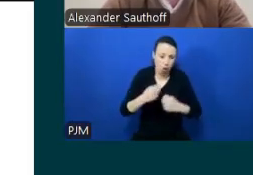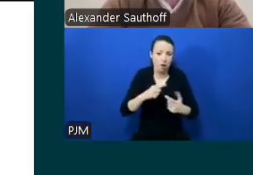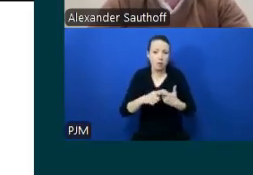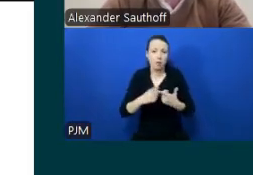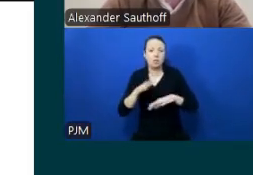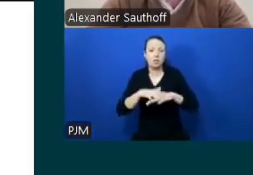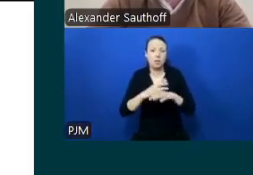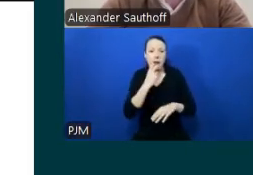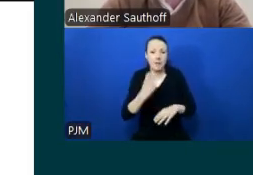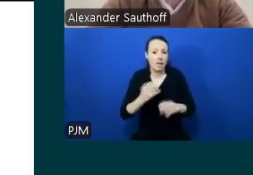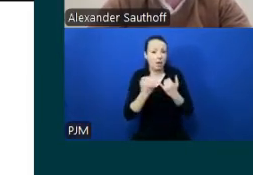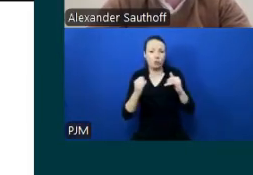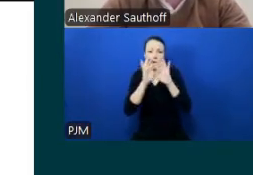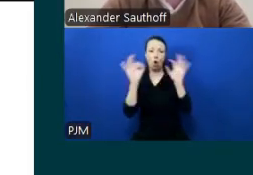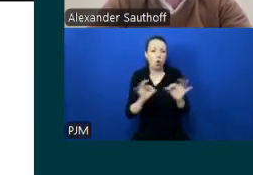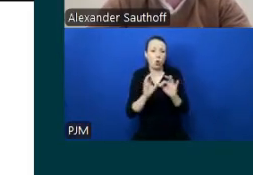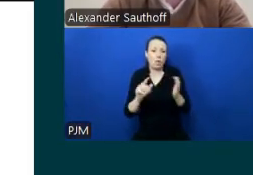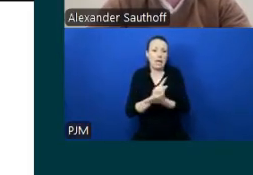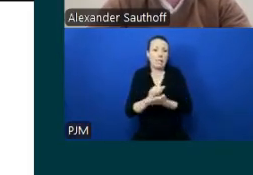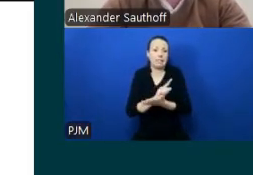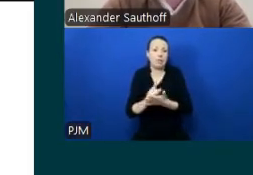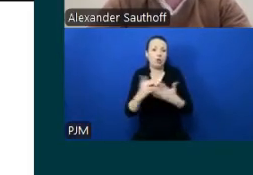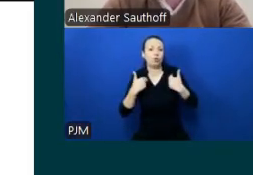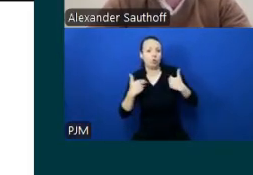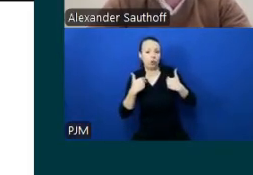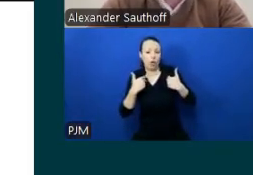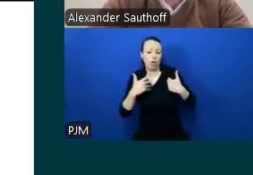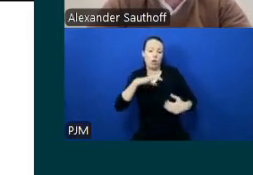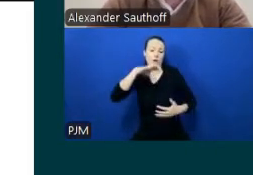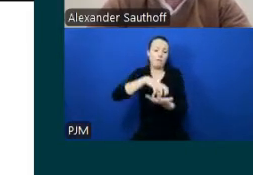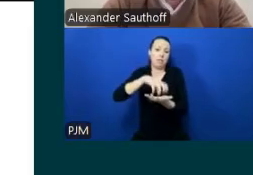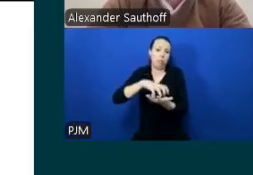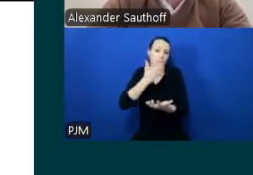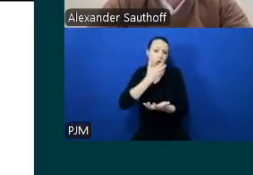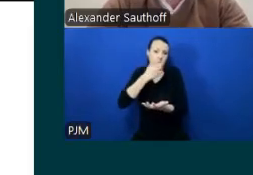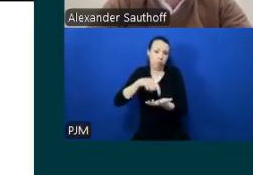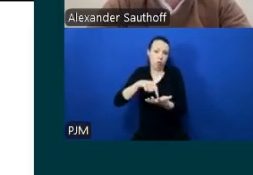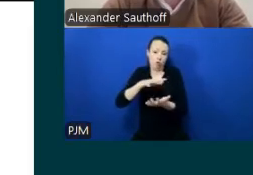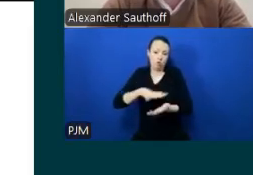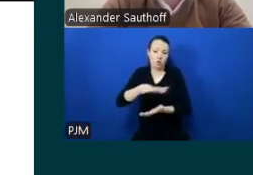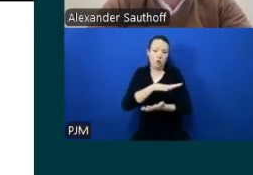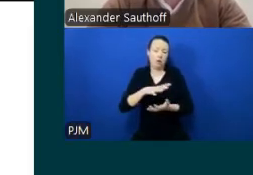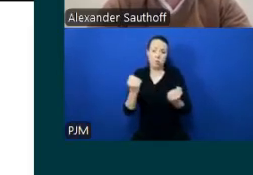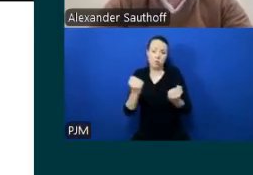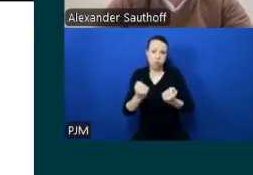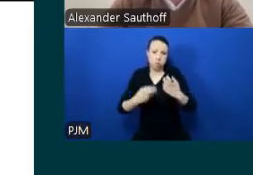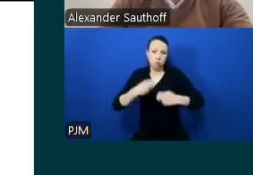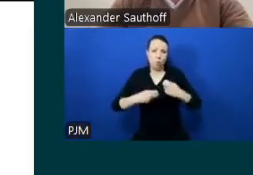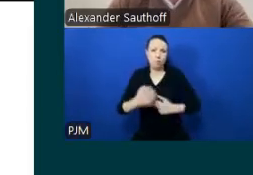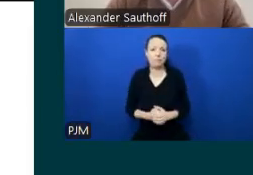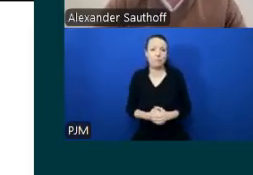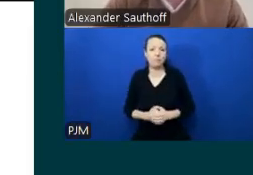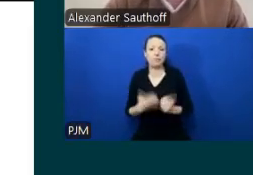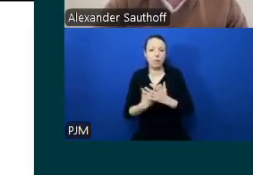where nature-based solutions and urban biodiversity come in, as you can see on the right image,